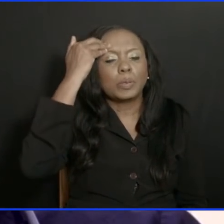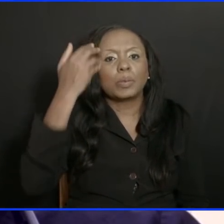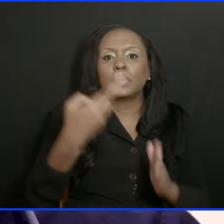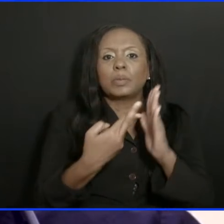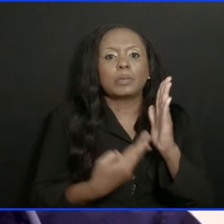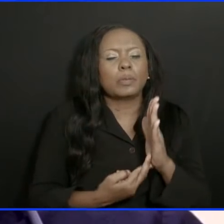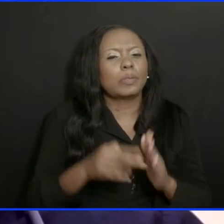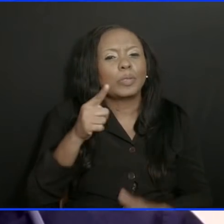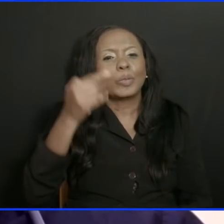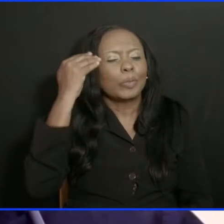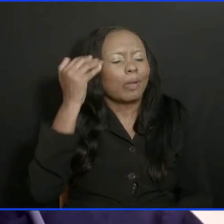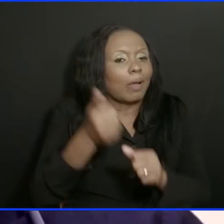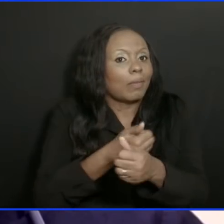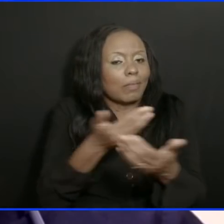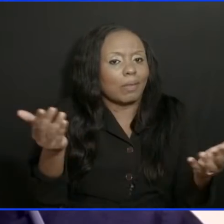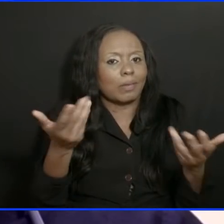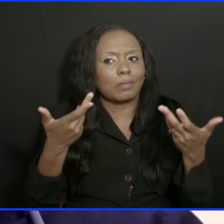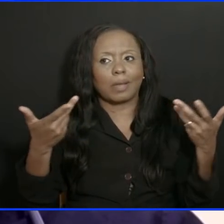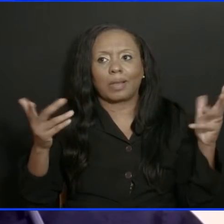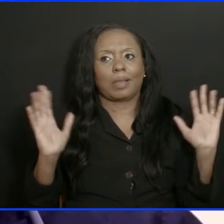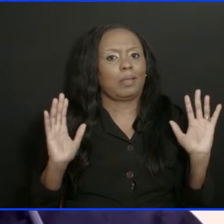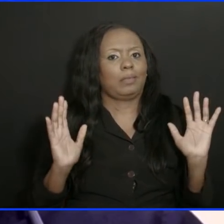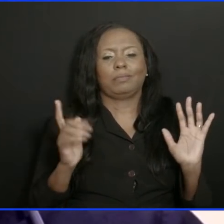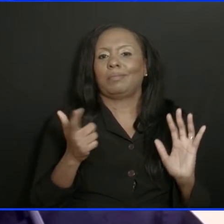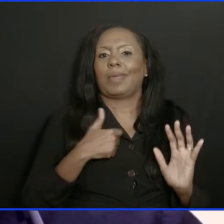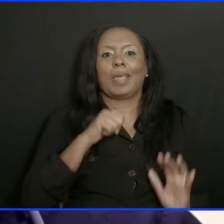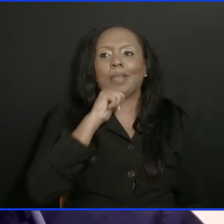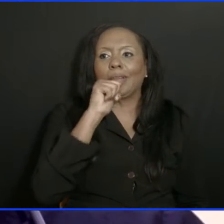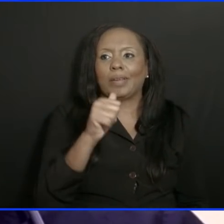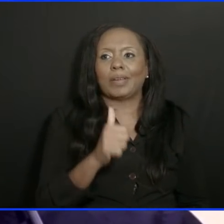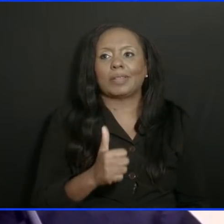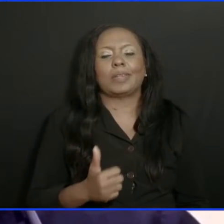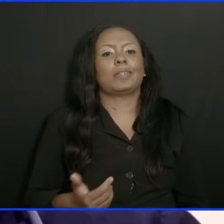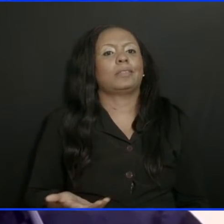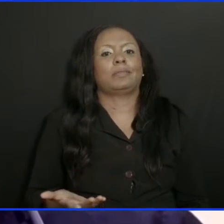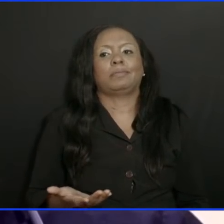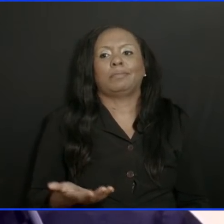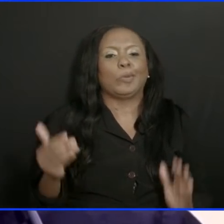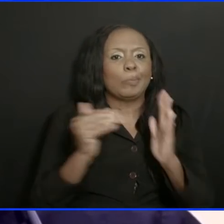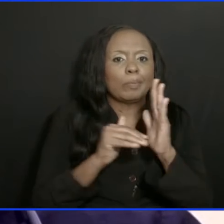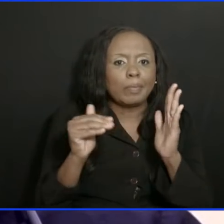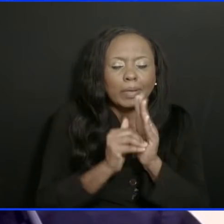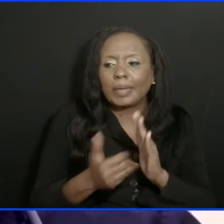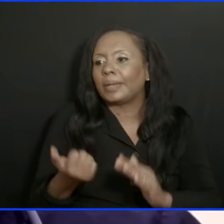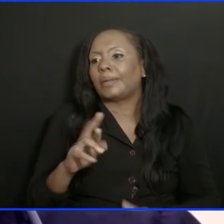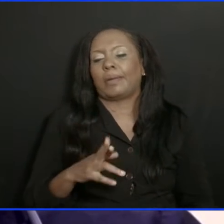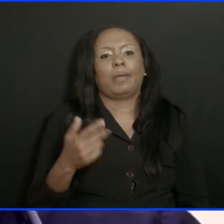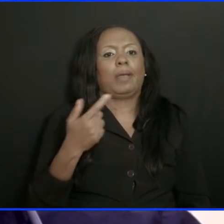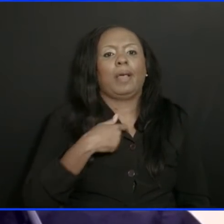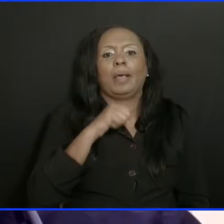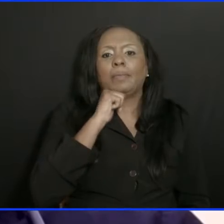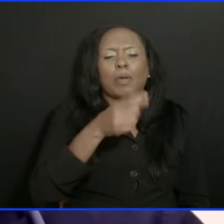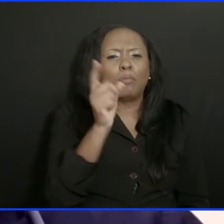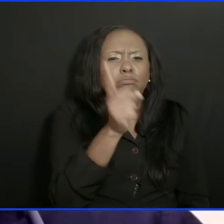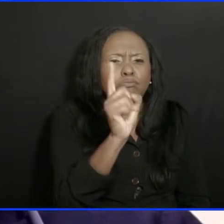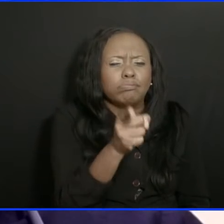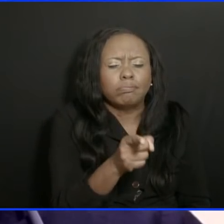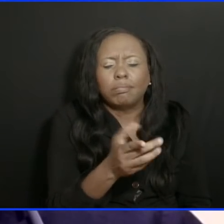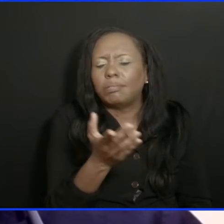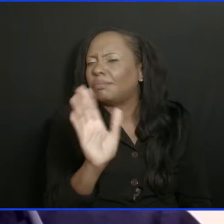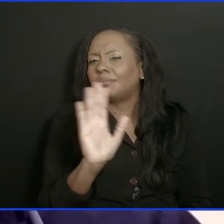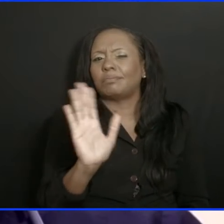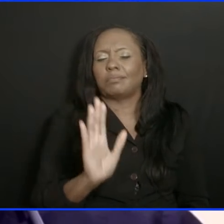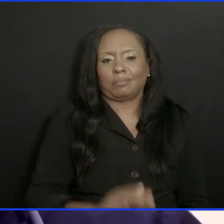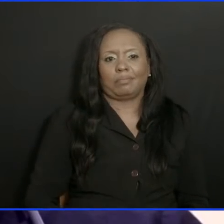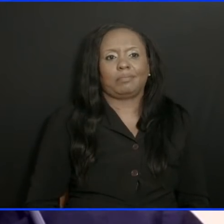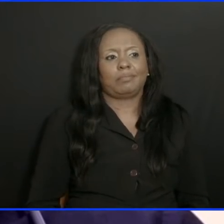that you need to do. And so I'm not here to tell you you're not doing this and you're not doing that and go down that line at all. What I'm here to